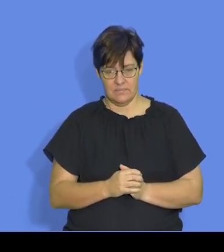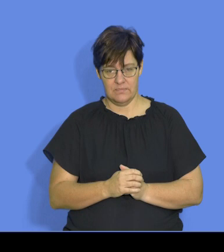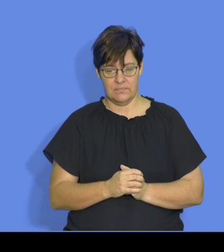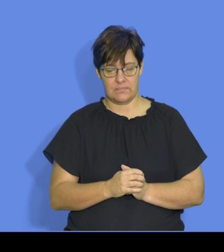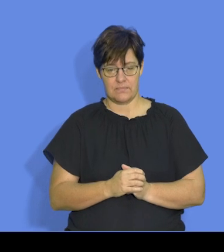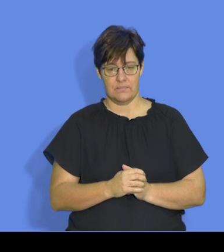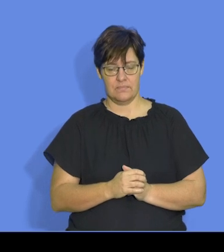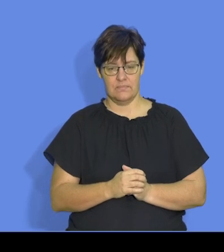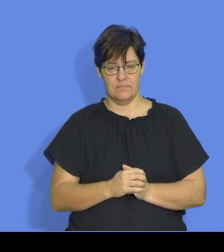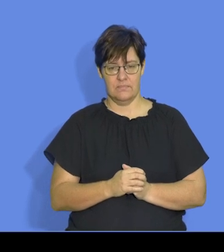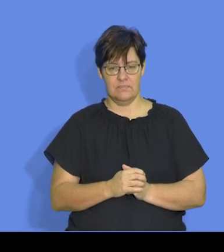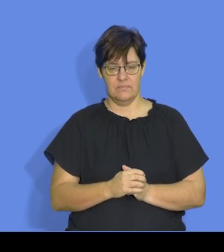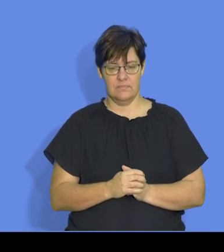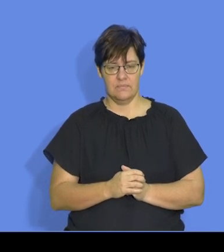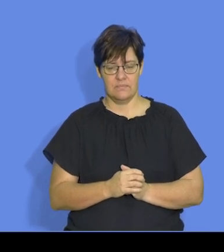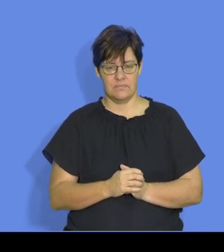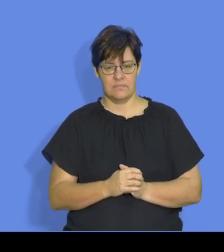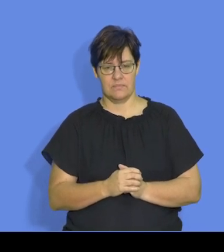15%.